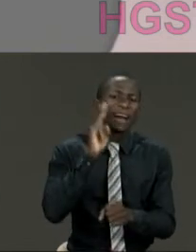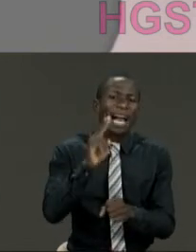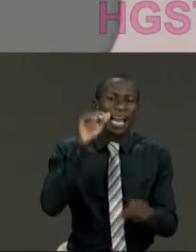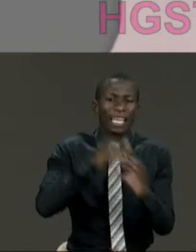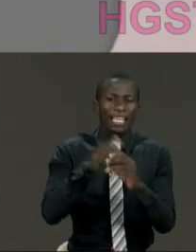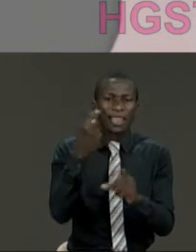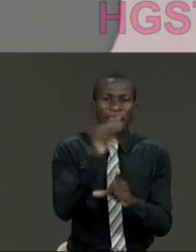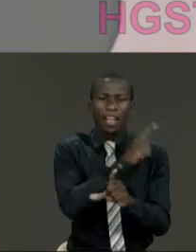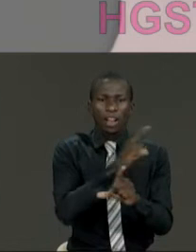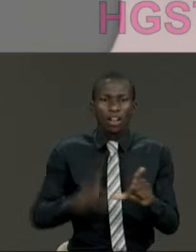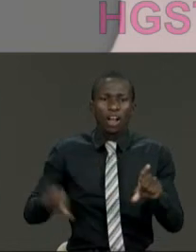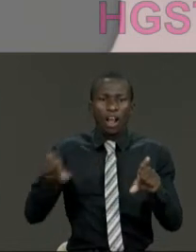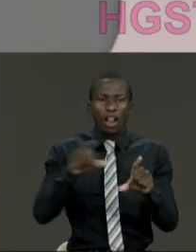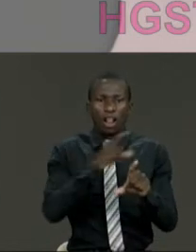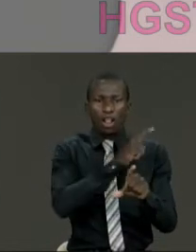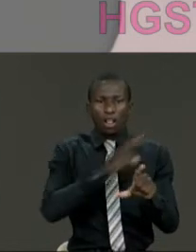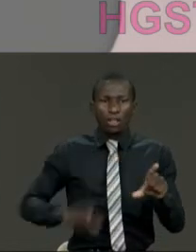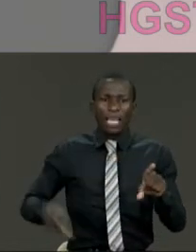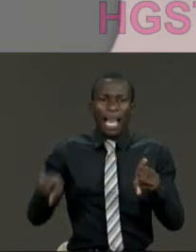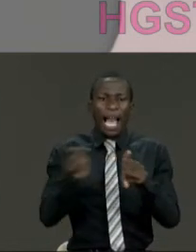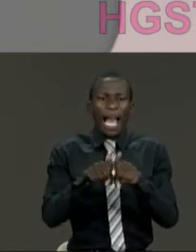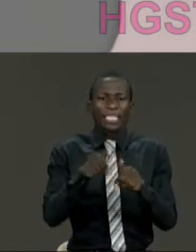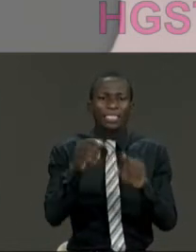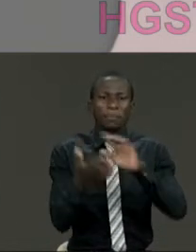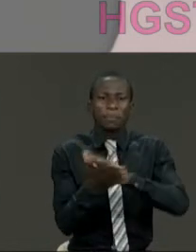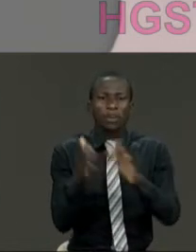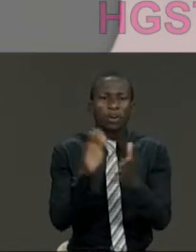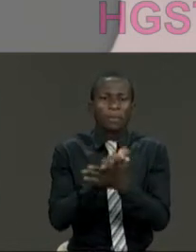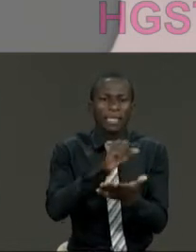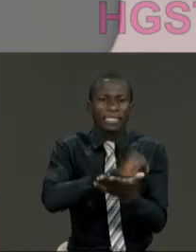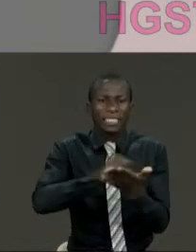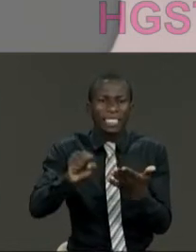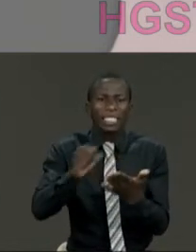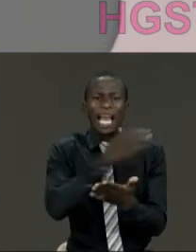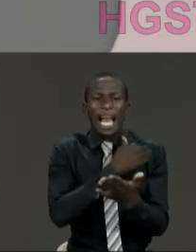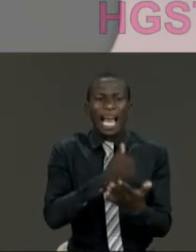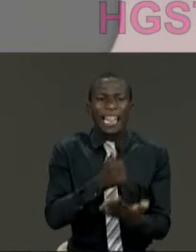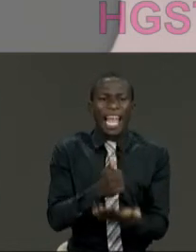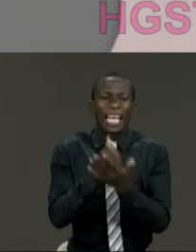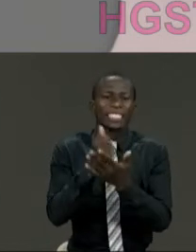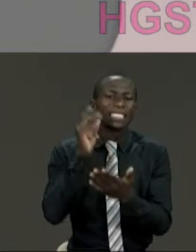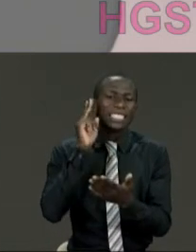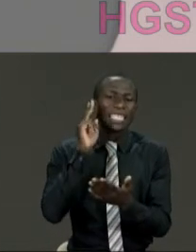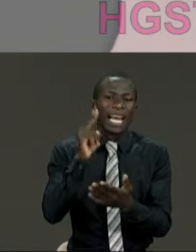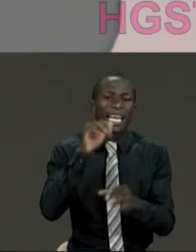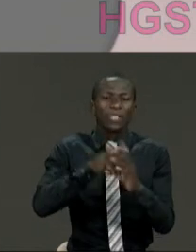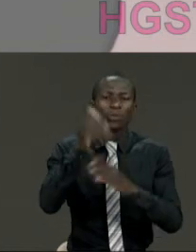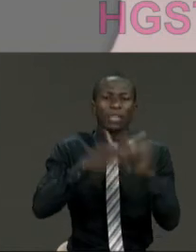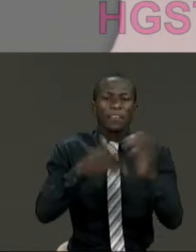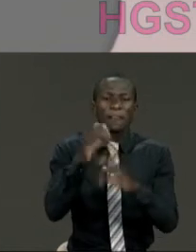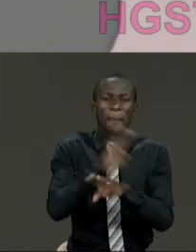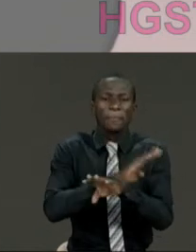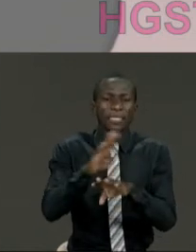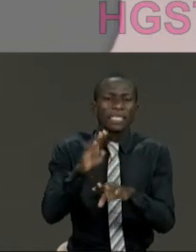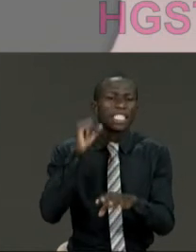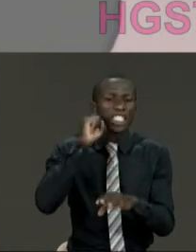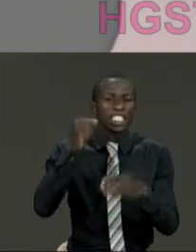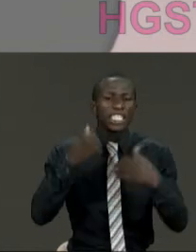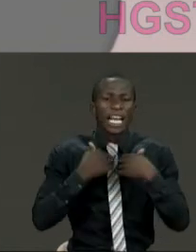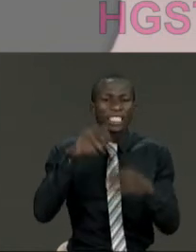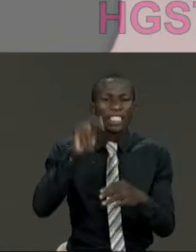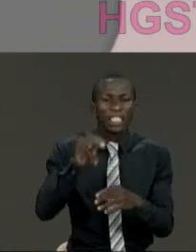saints, and that ye assist her in whatsoever business she hath need of you. For she hath been